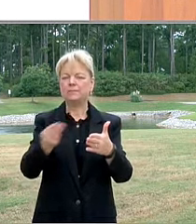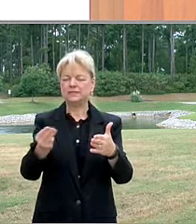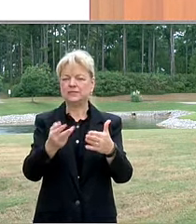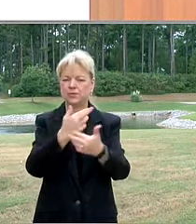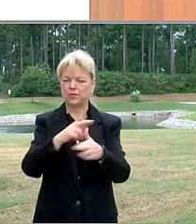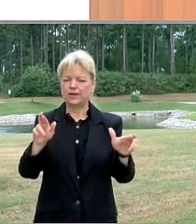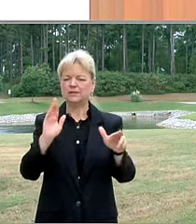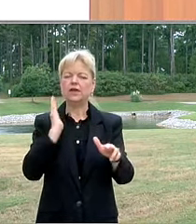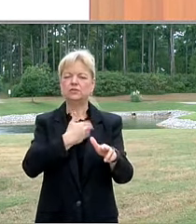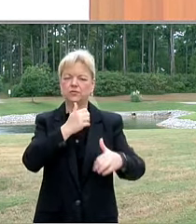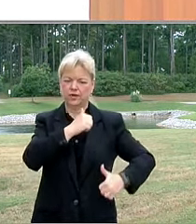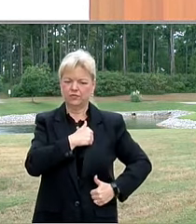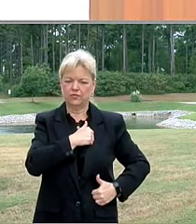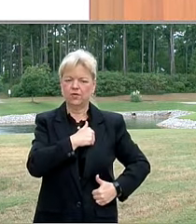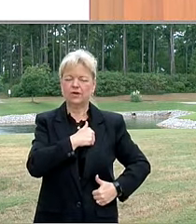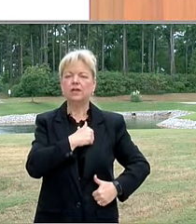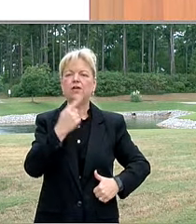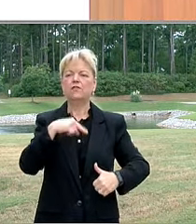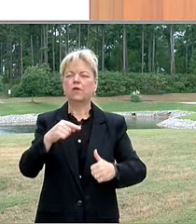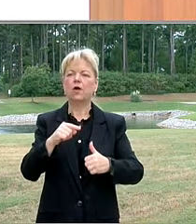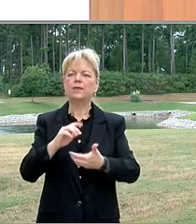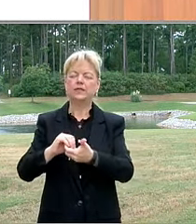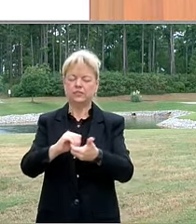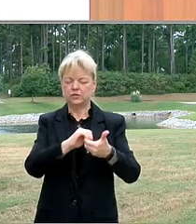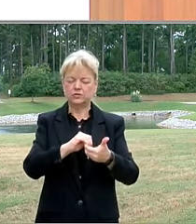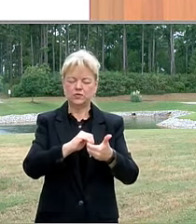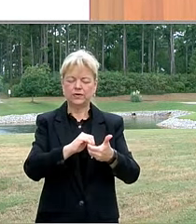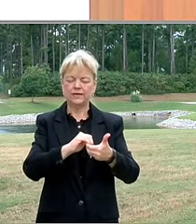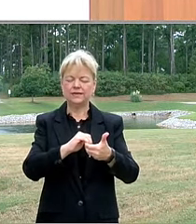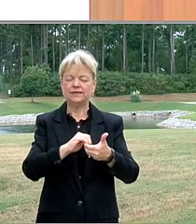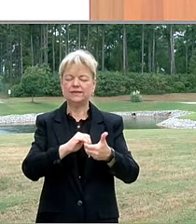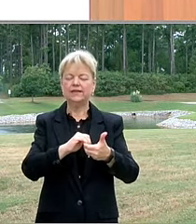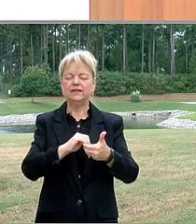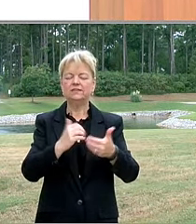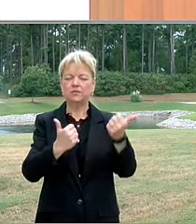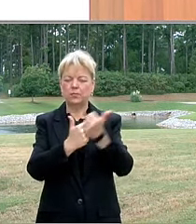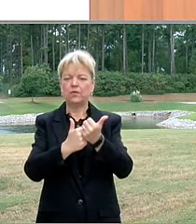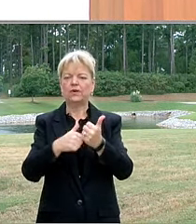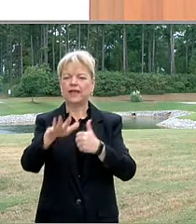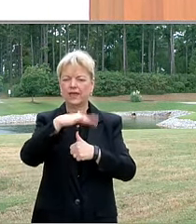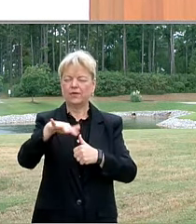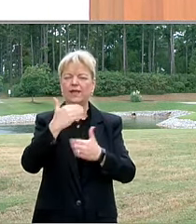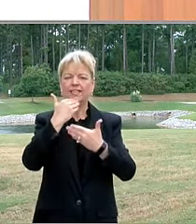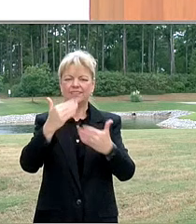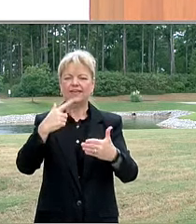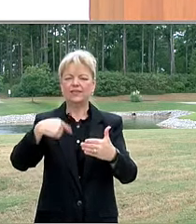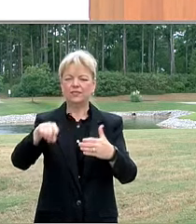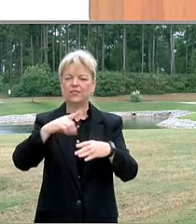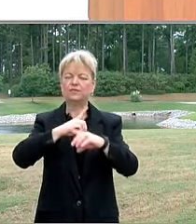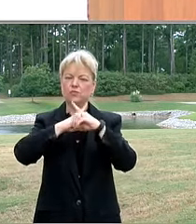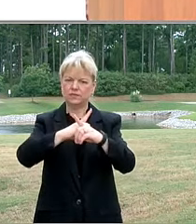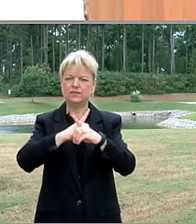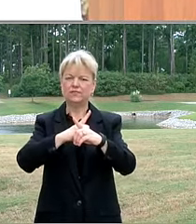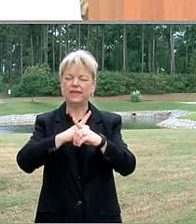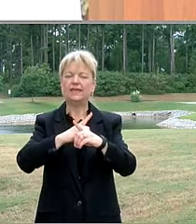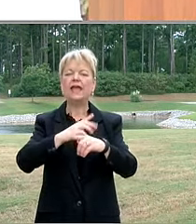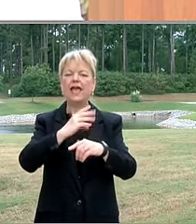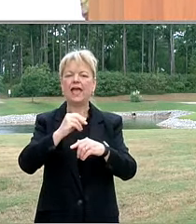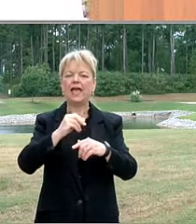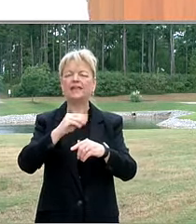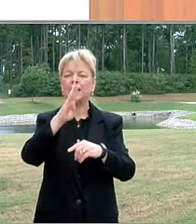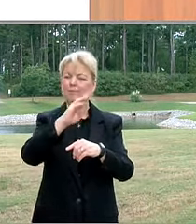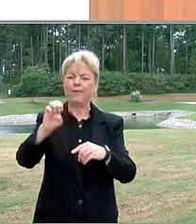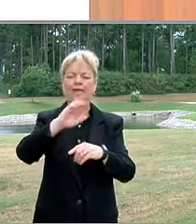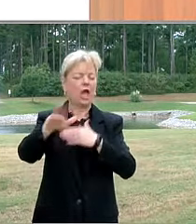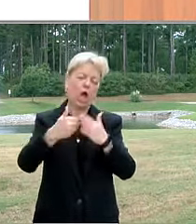soldiers from the Joint Strategic Support Area to the tactical point of contact. Thank you. This will defend. Be all you can be.